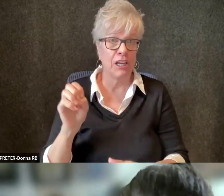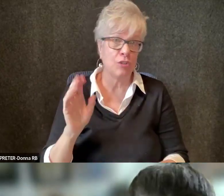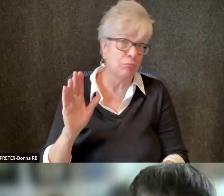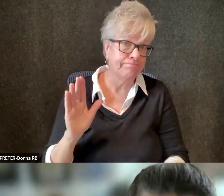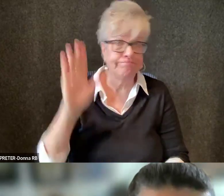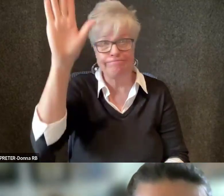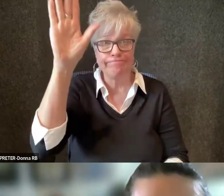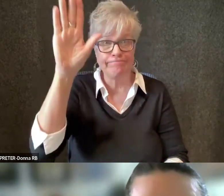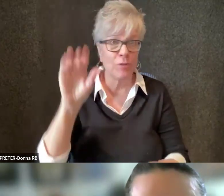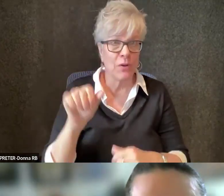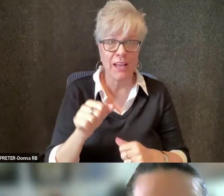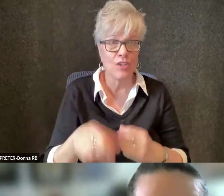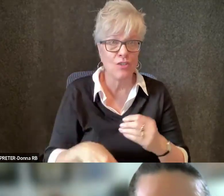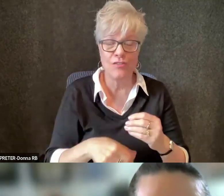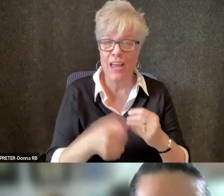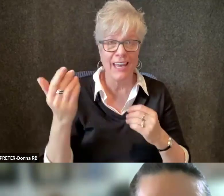thoughts you have.